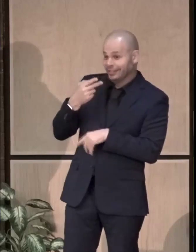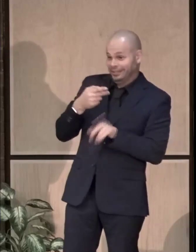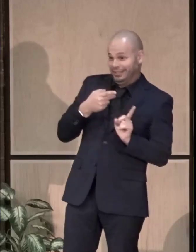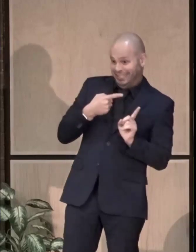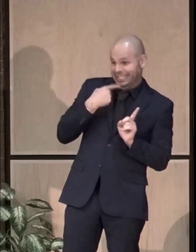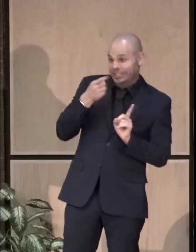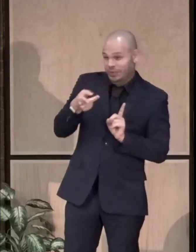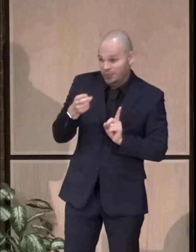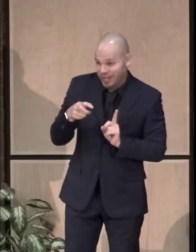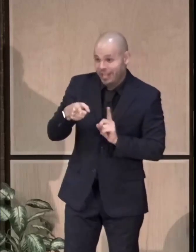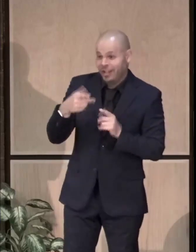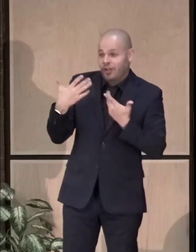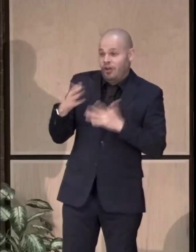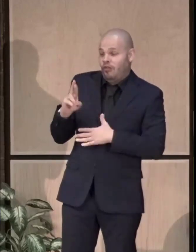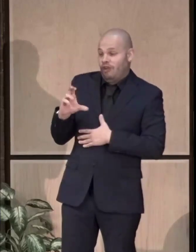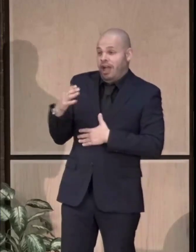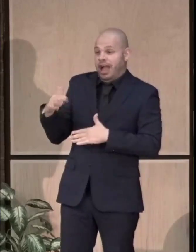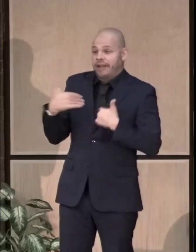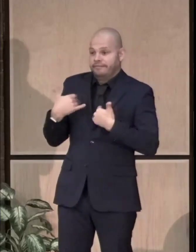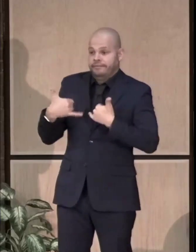had those firearms, right?